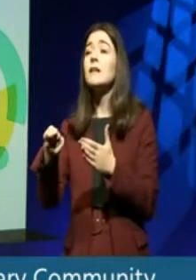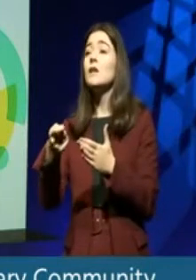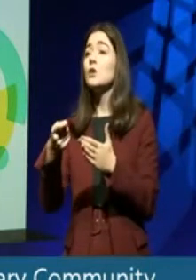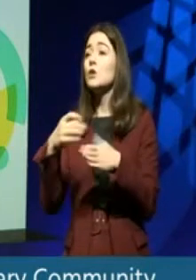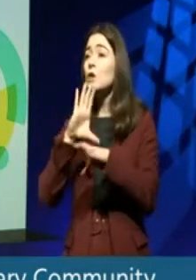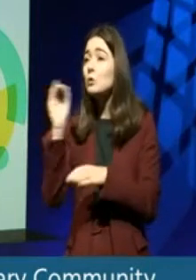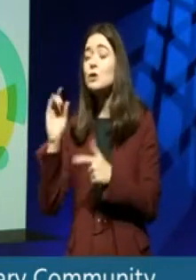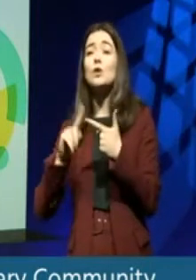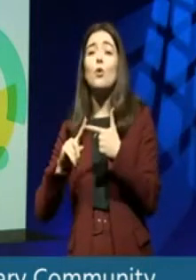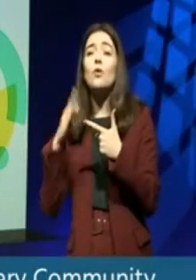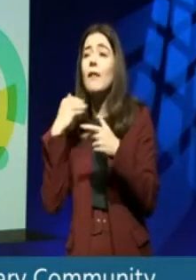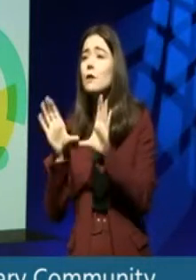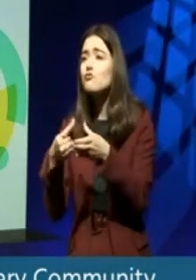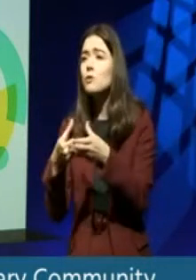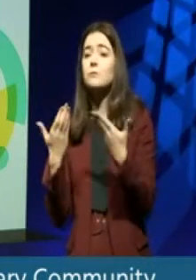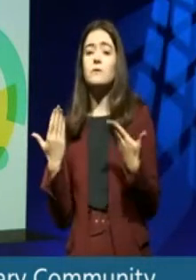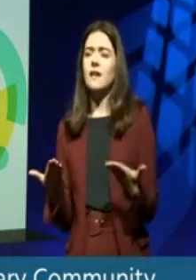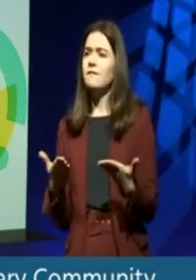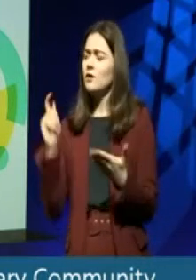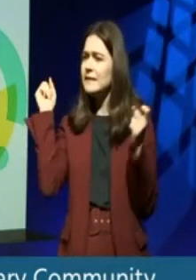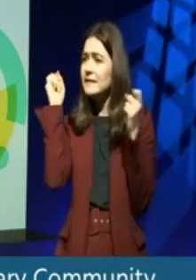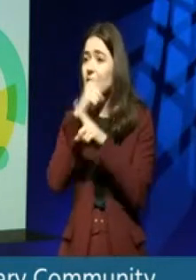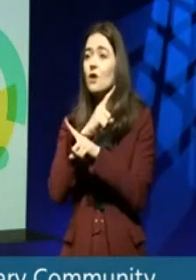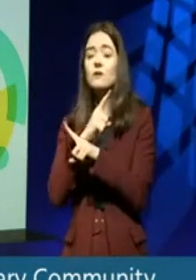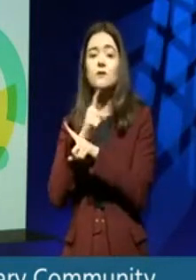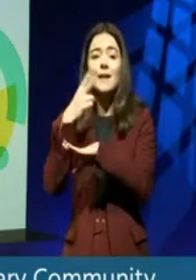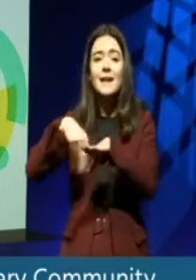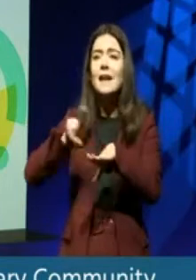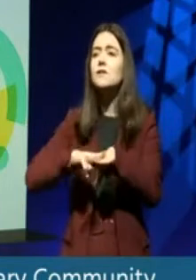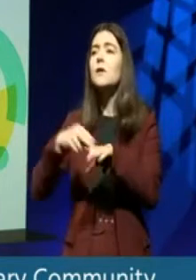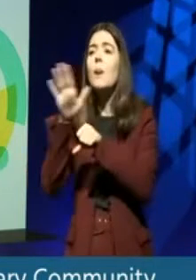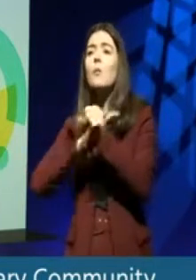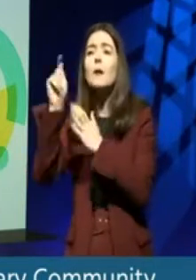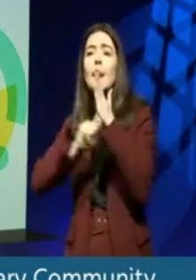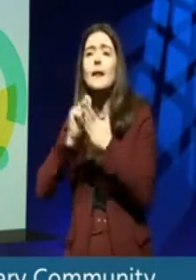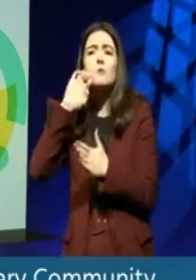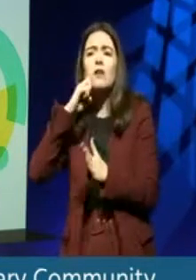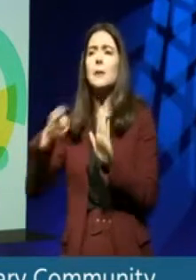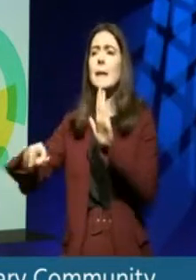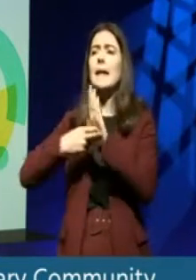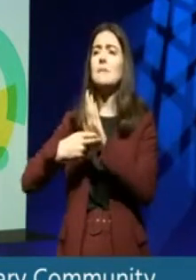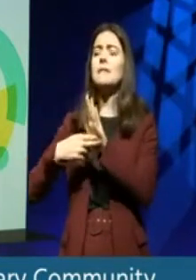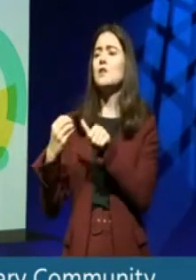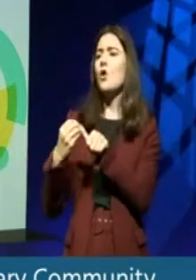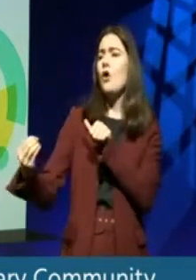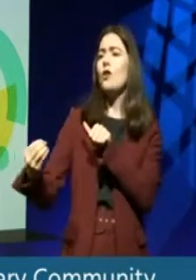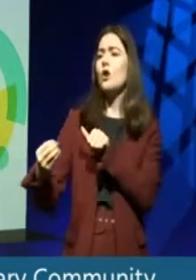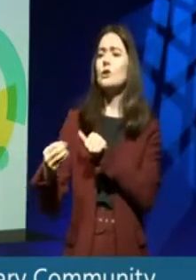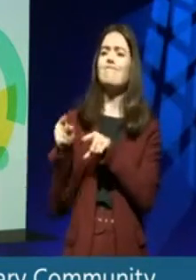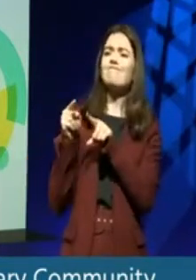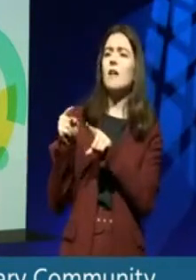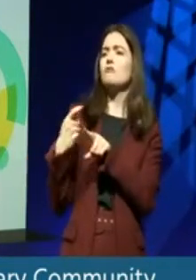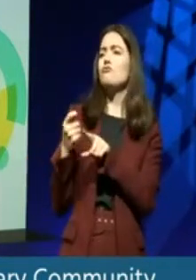it very difficult going in the national elections, local elections, because you're the other. You're just their traveller,